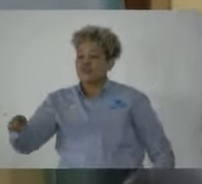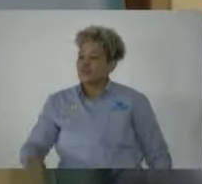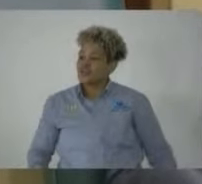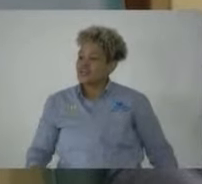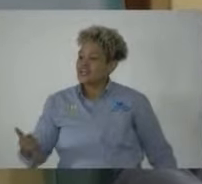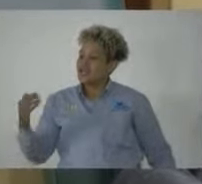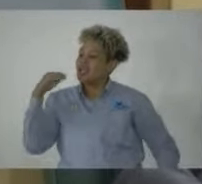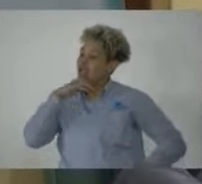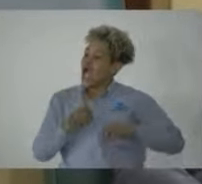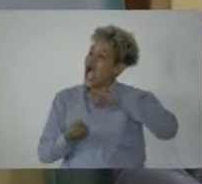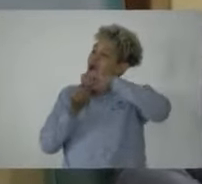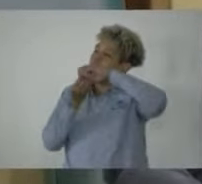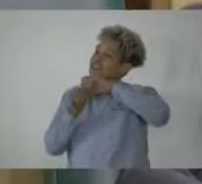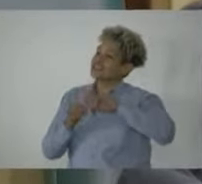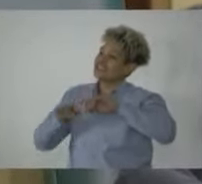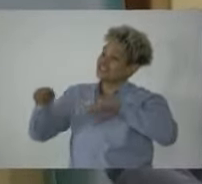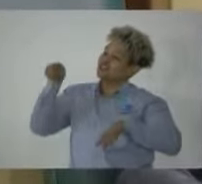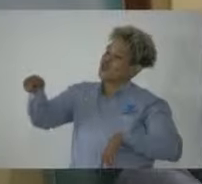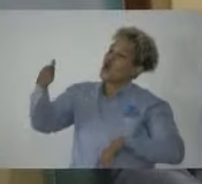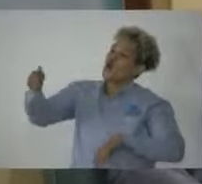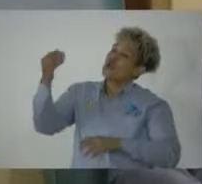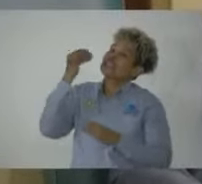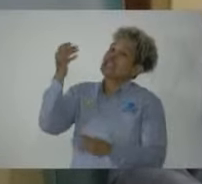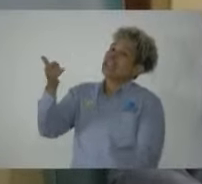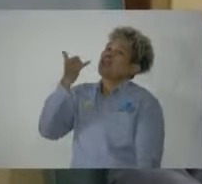Misleading the House.